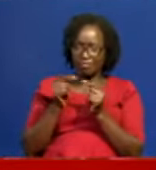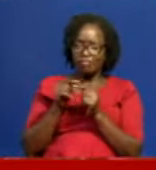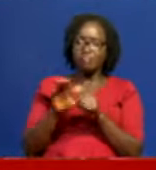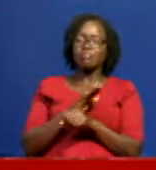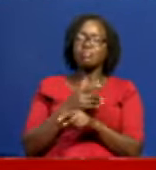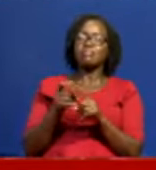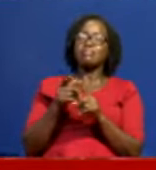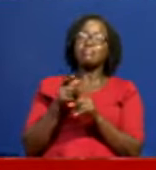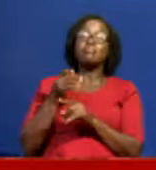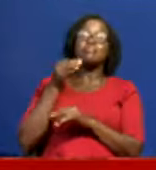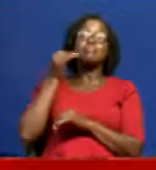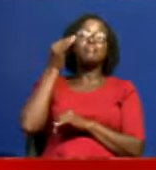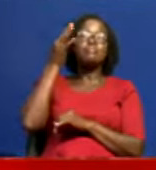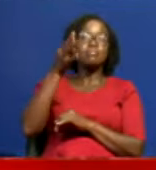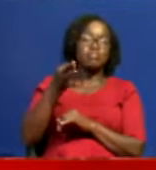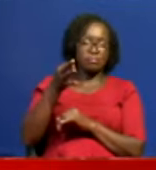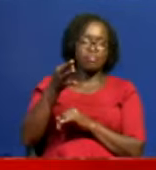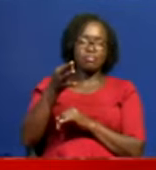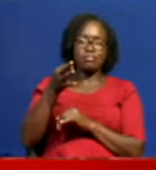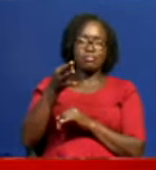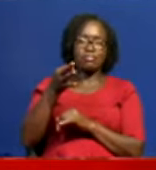in the long term, gainful.